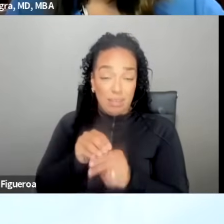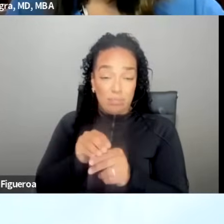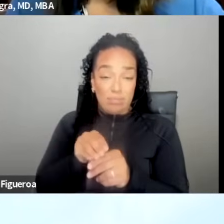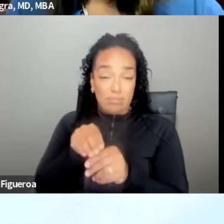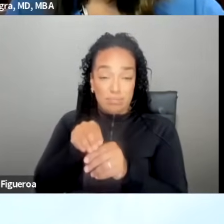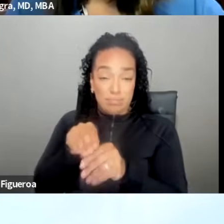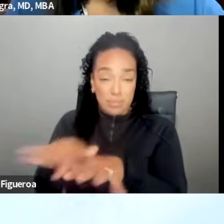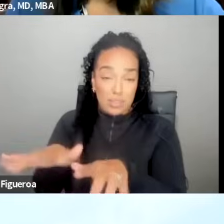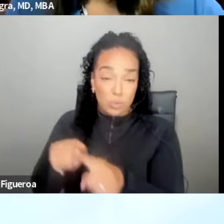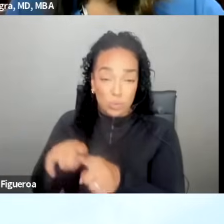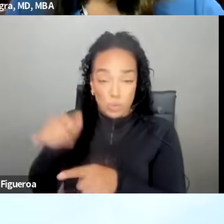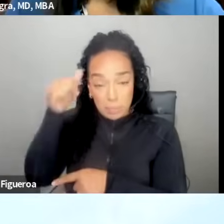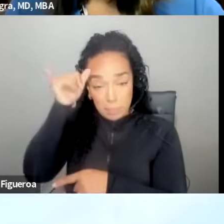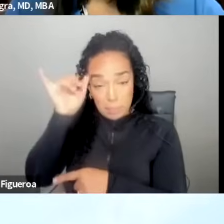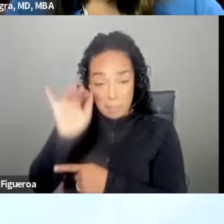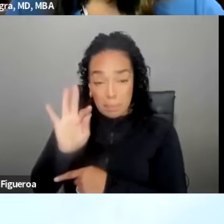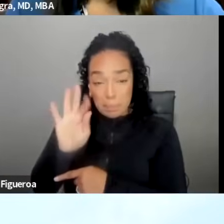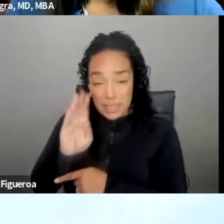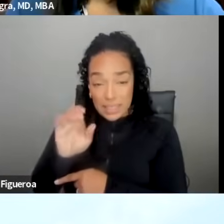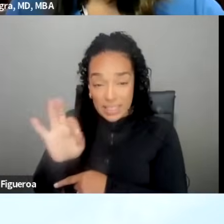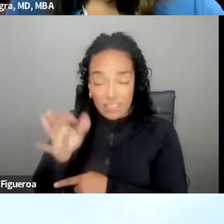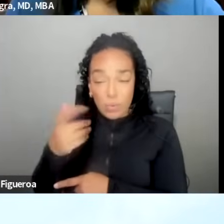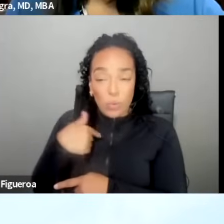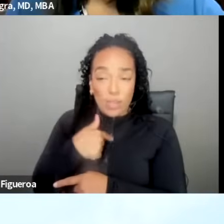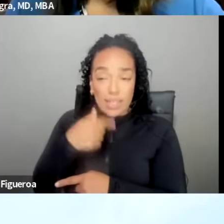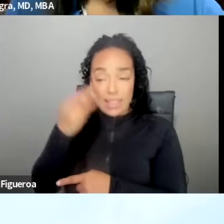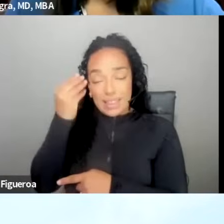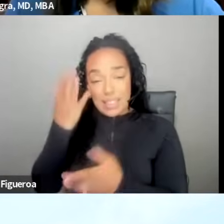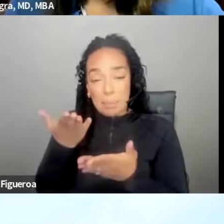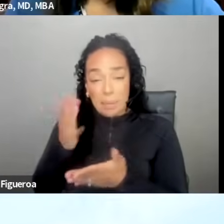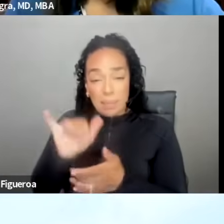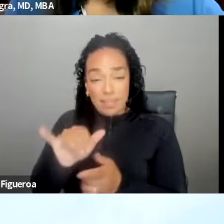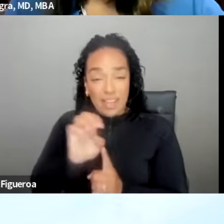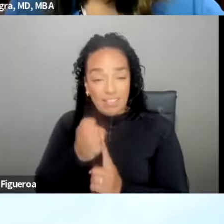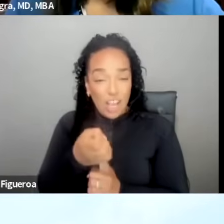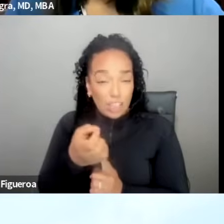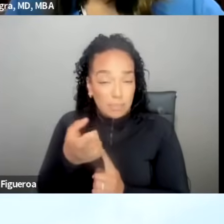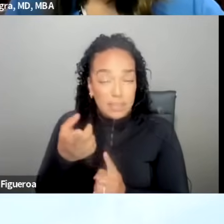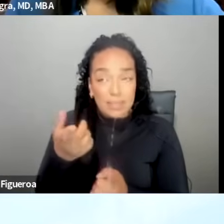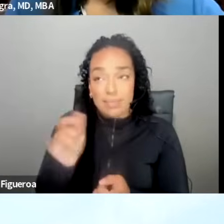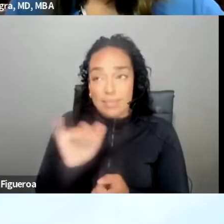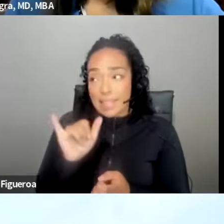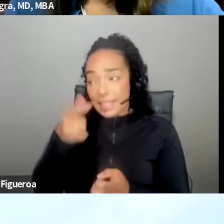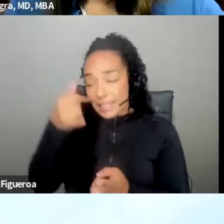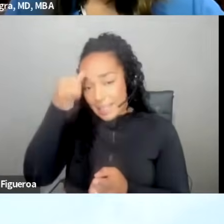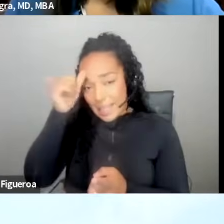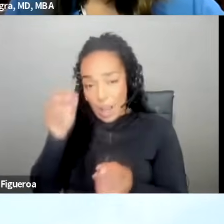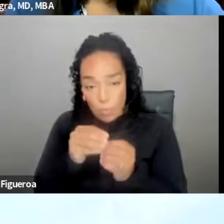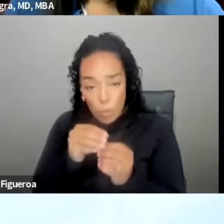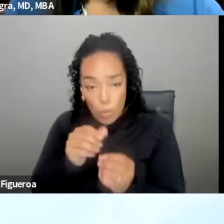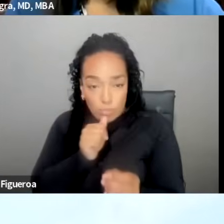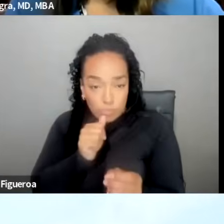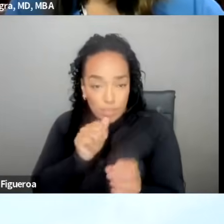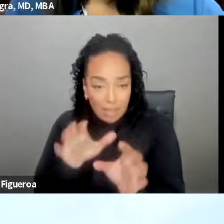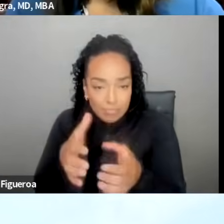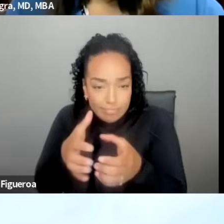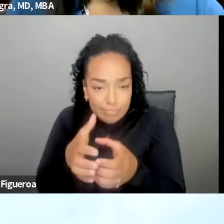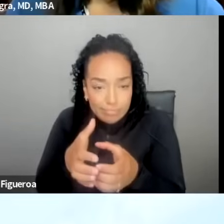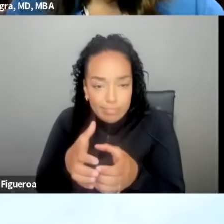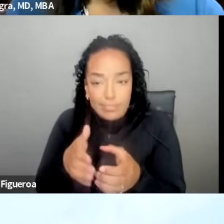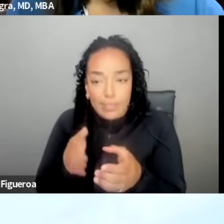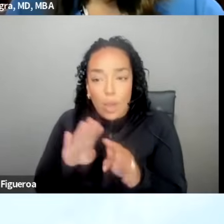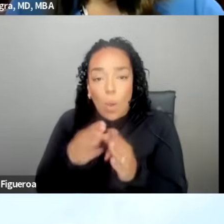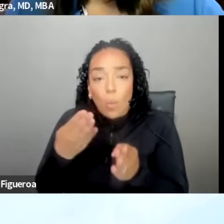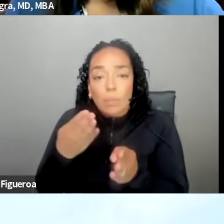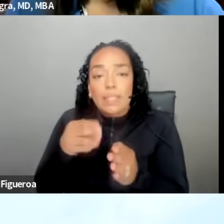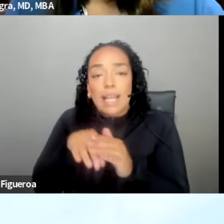more in a feedlot environment or some environment where, again, the cattle might be more confined with open access to feed